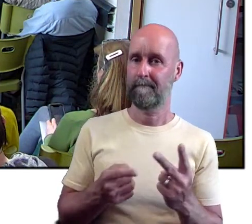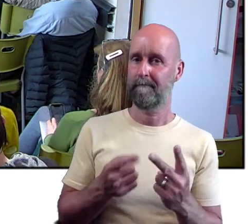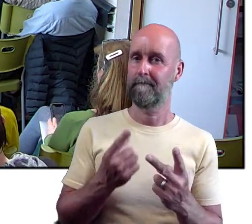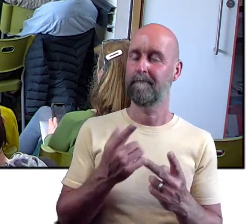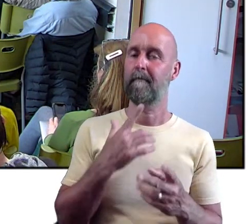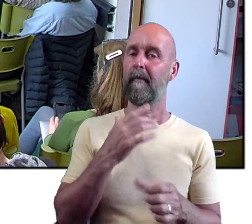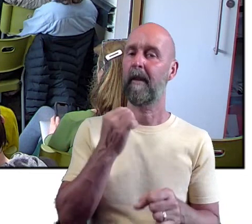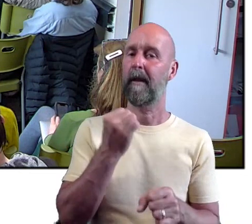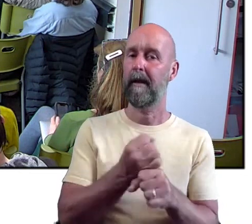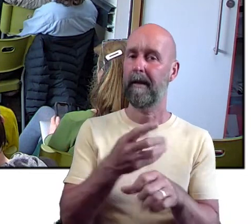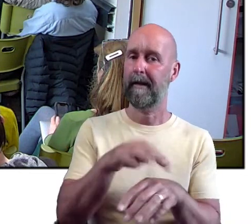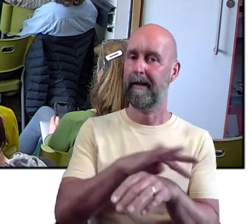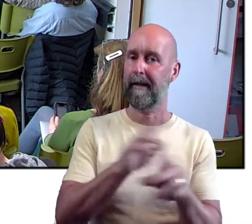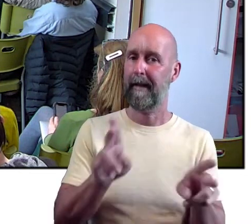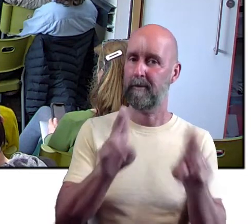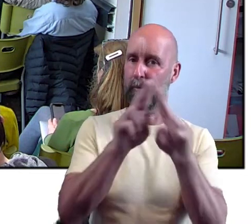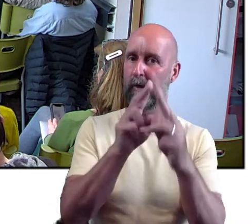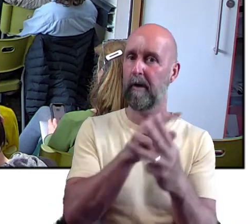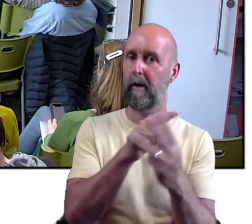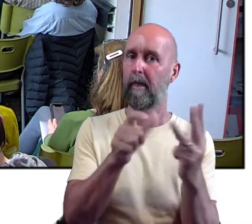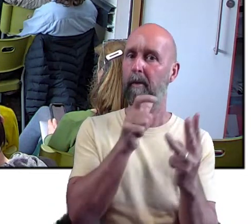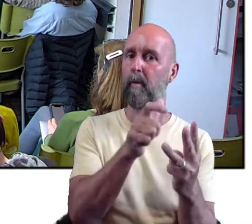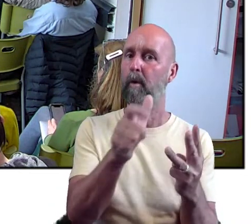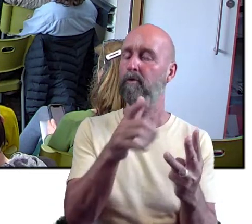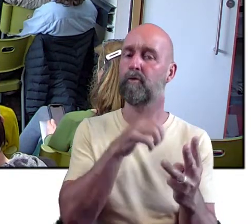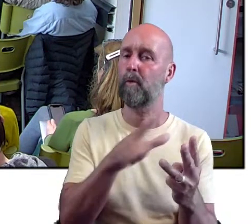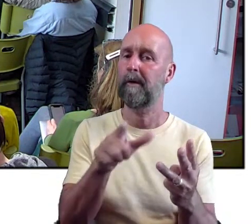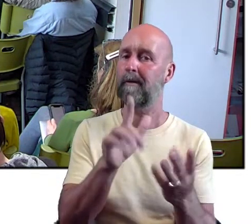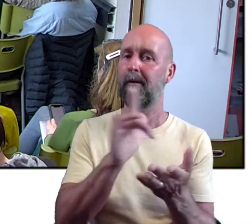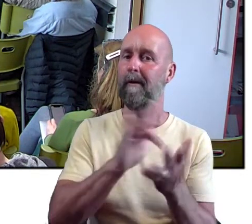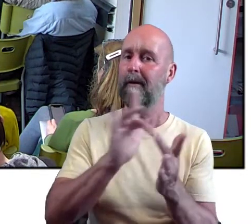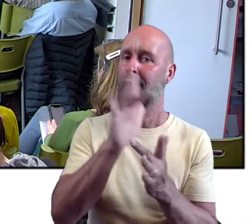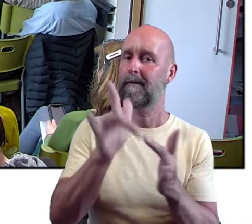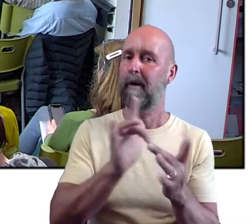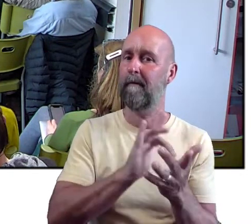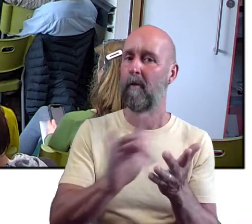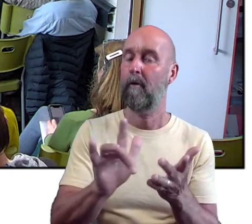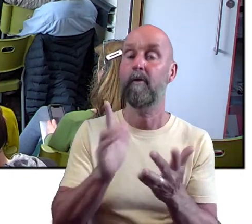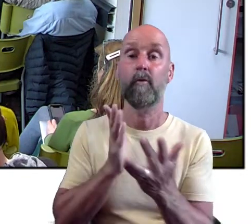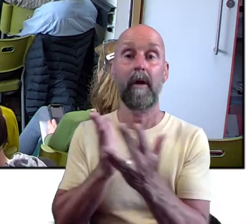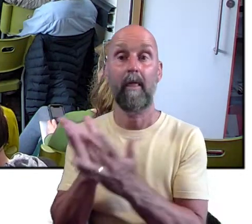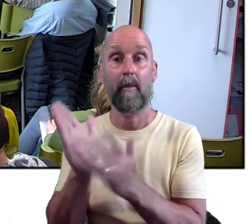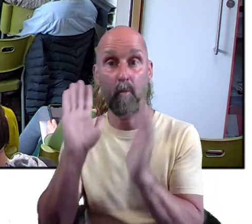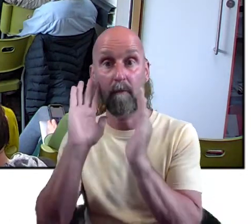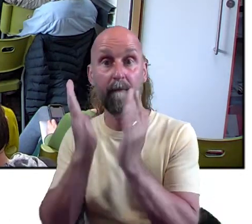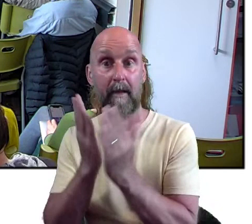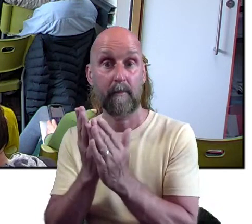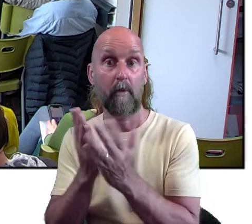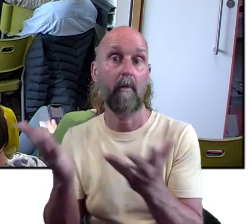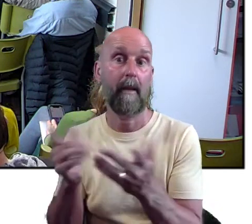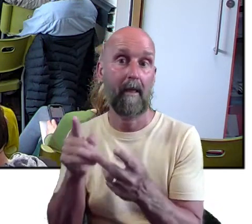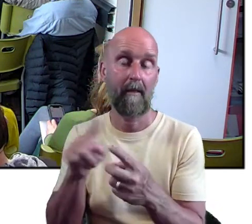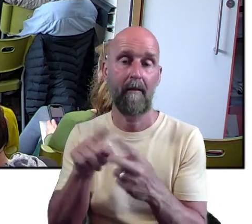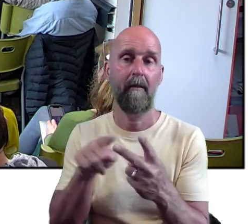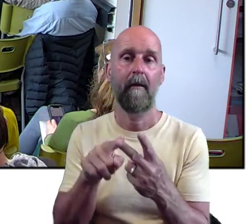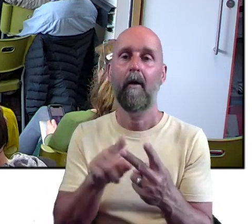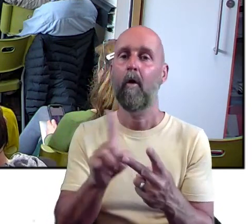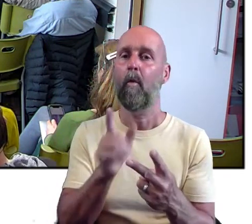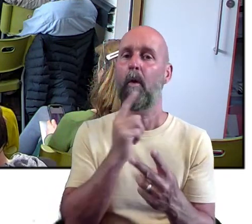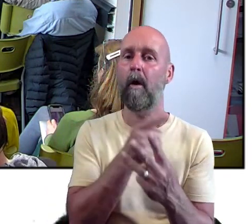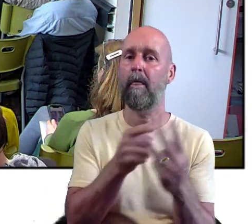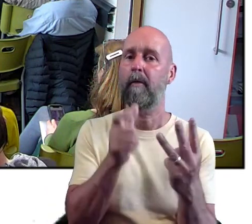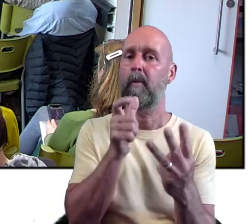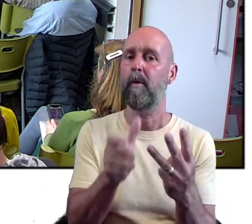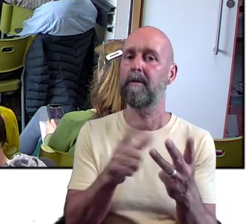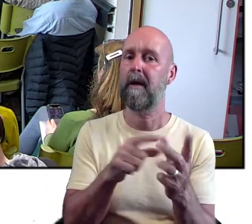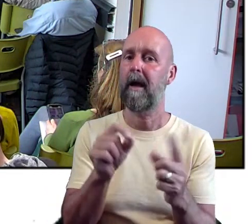Words, you didn't actually need a smartphone. As long as you could access like Facebook, you could play it, and the What 3 Words app, because you can also get that like on